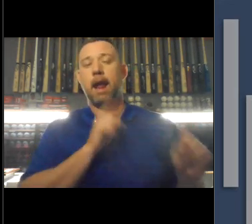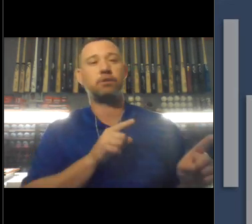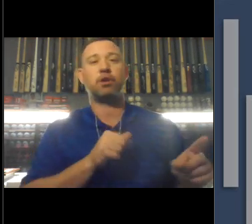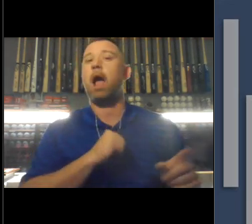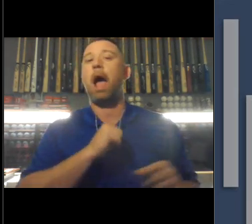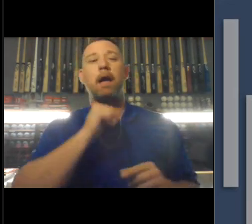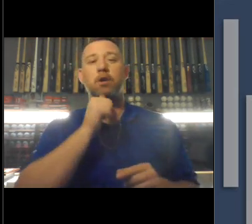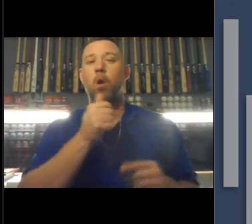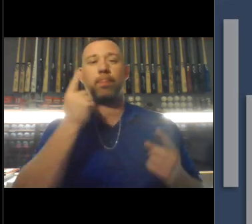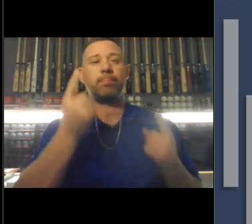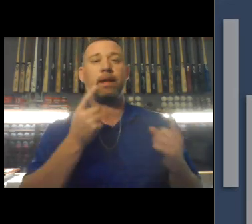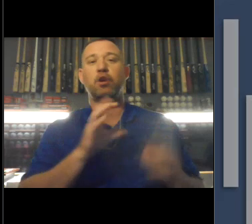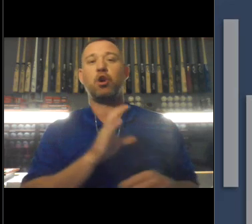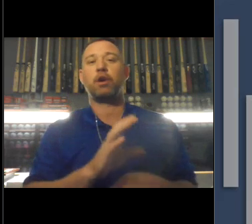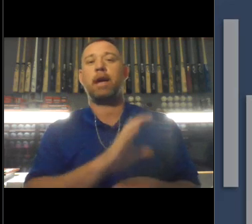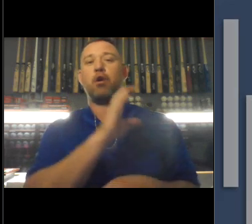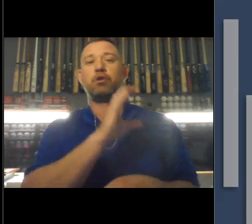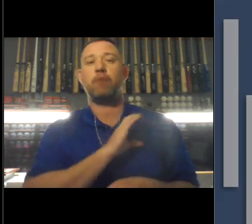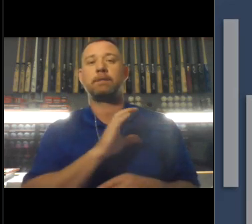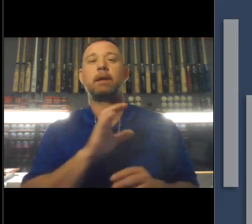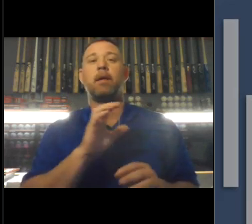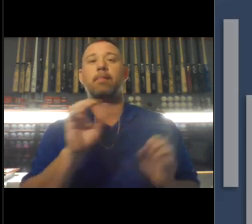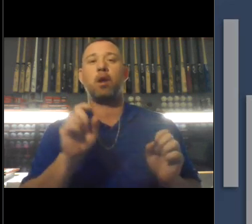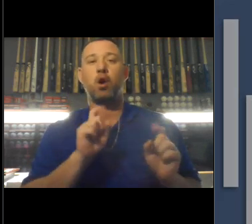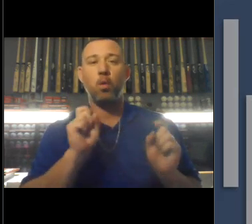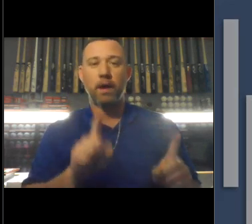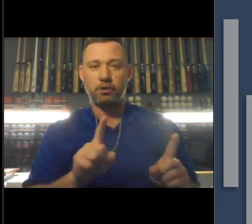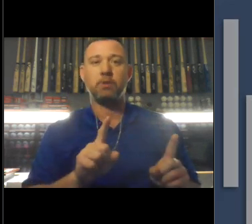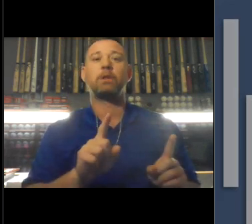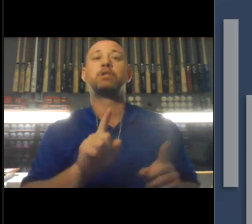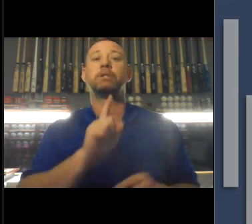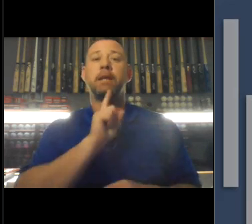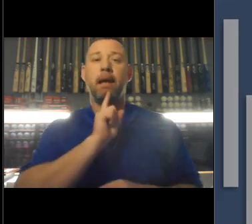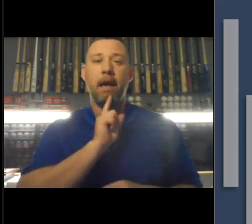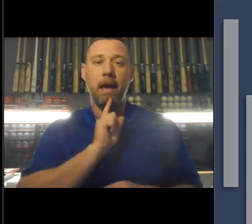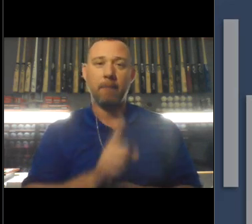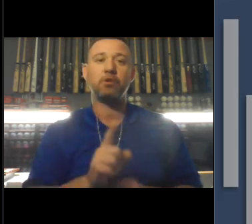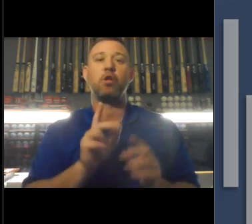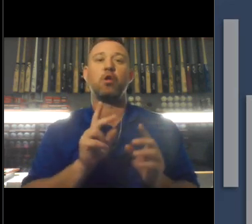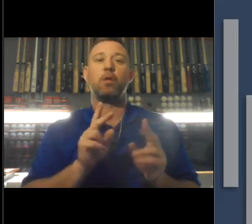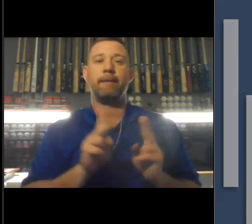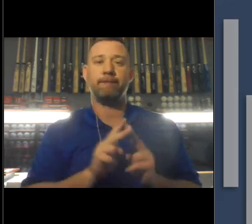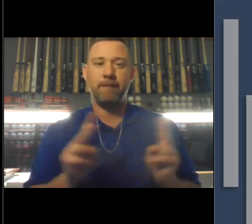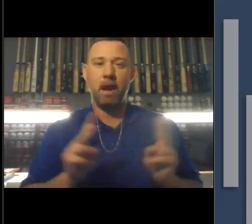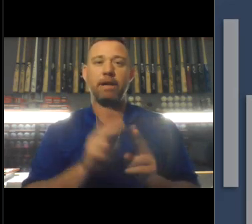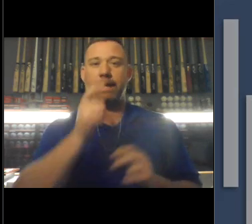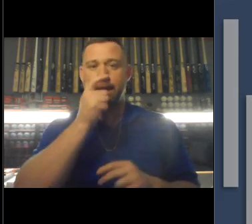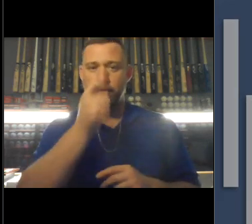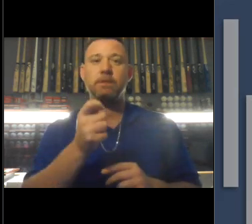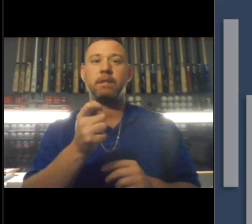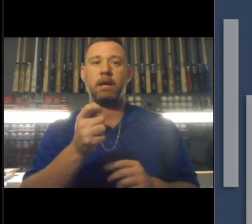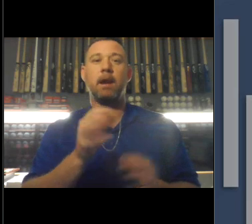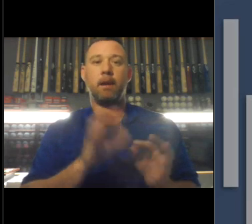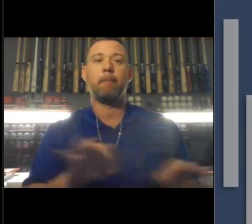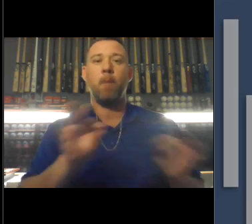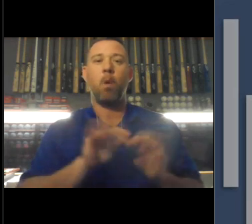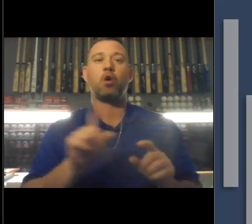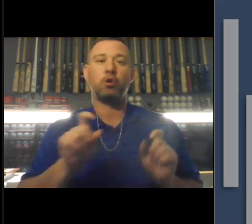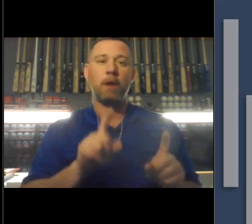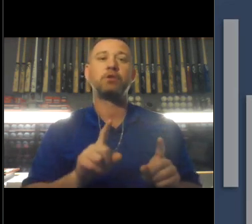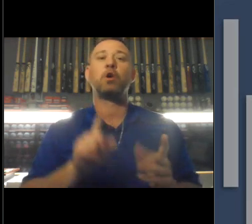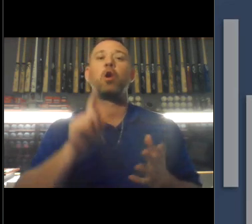think you were characterizing the question he asked, which was an absolutely very interesting and important question, which is what